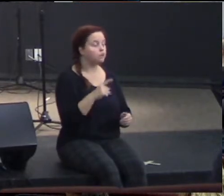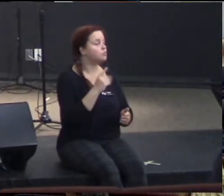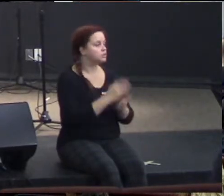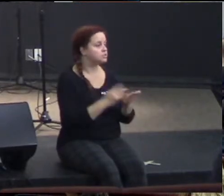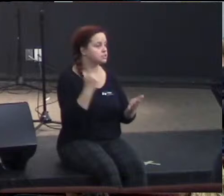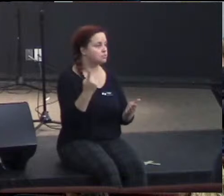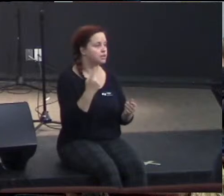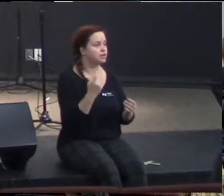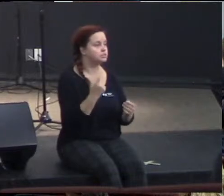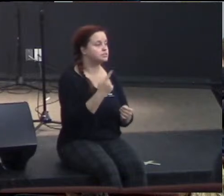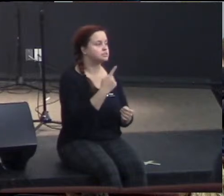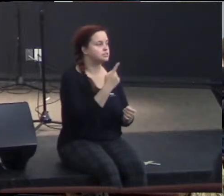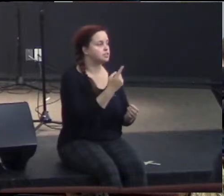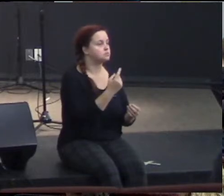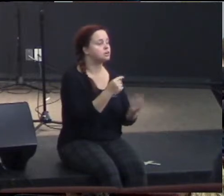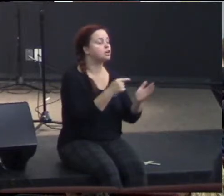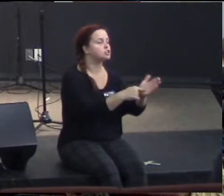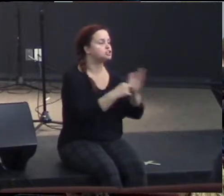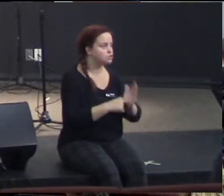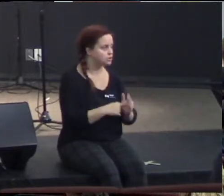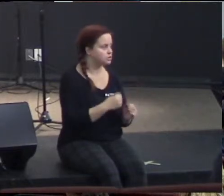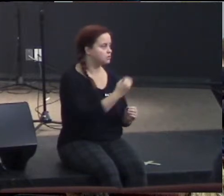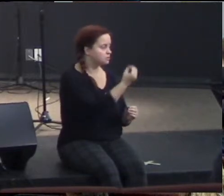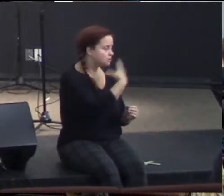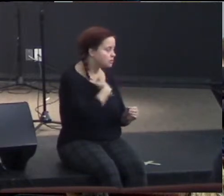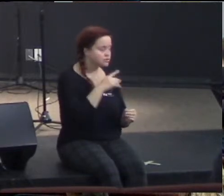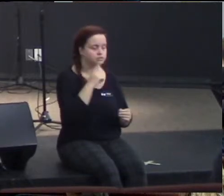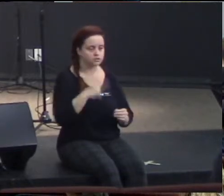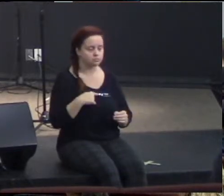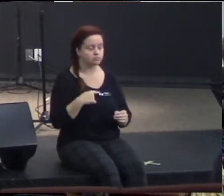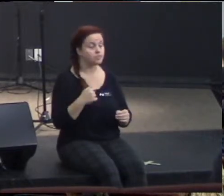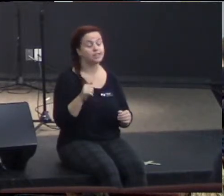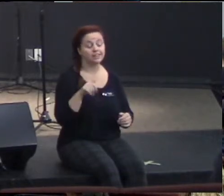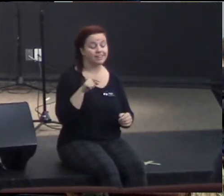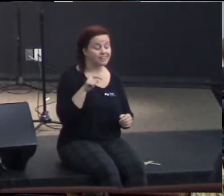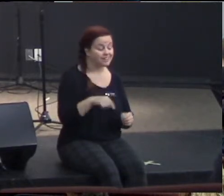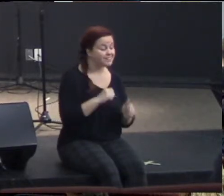You know, this is how you learn to communicate as a husband and wife, is it not?